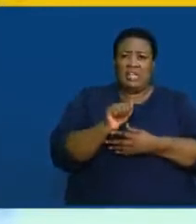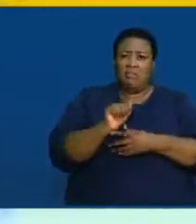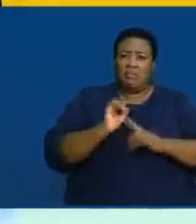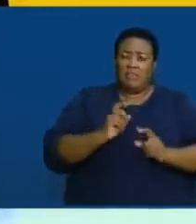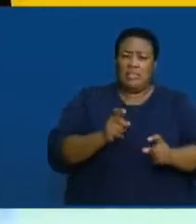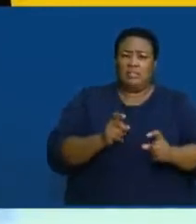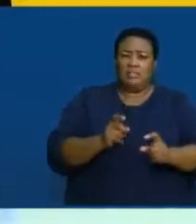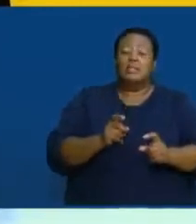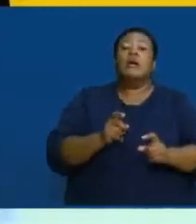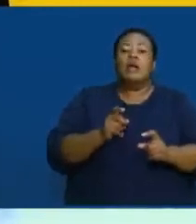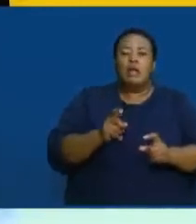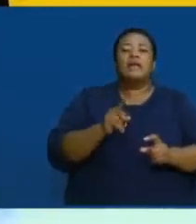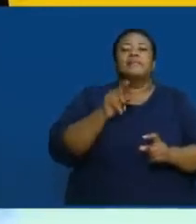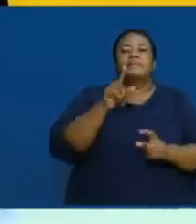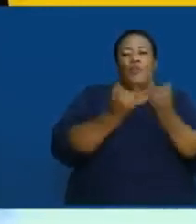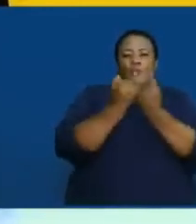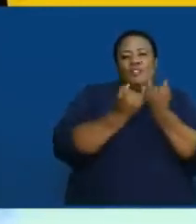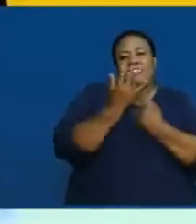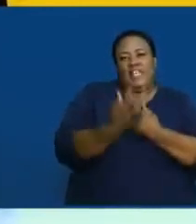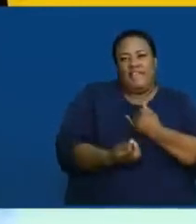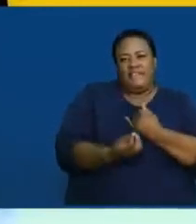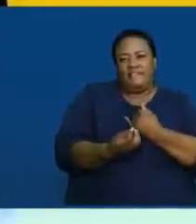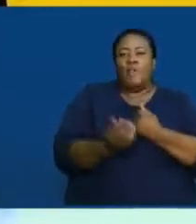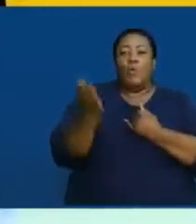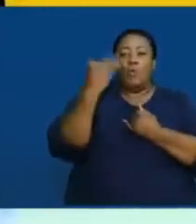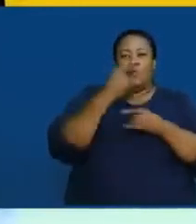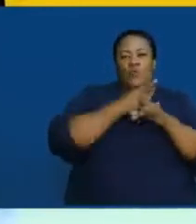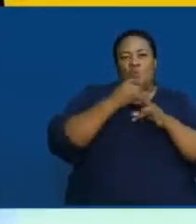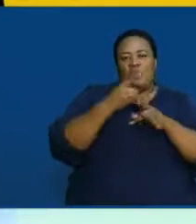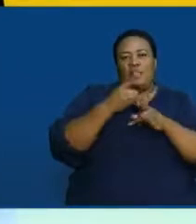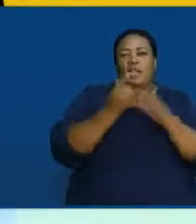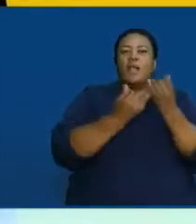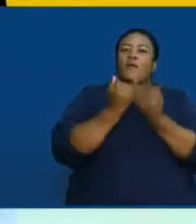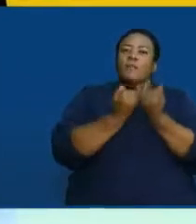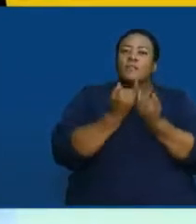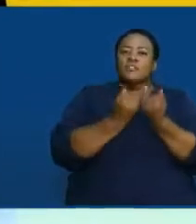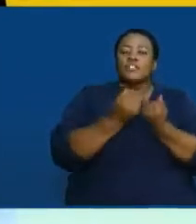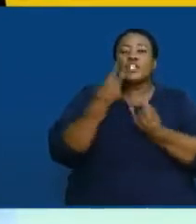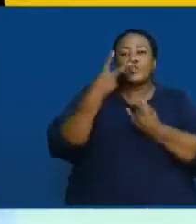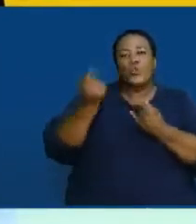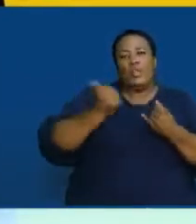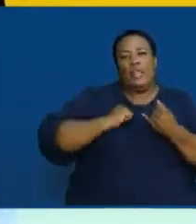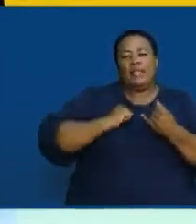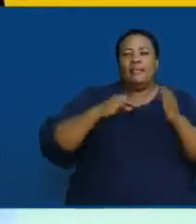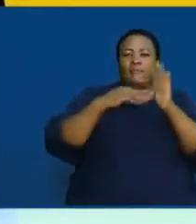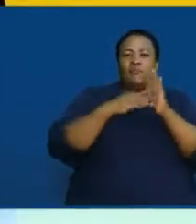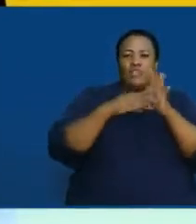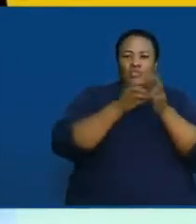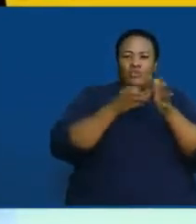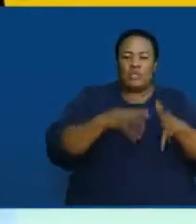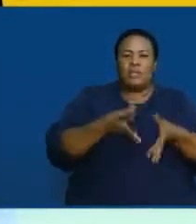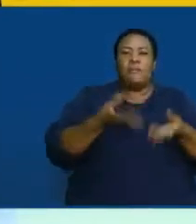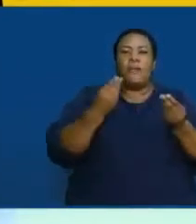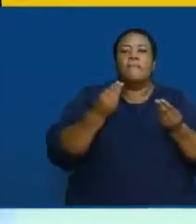for you. Matrix is bringing you the hashtag WazoWinner competition, where 2 lucky matriculants stand a chance to